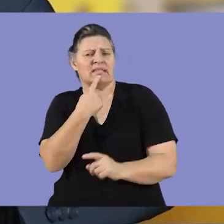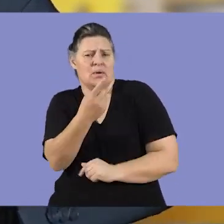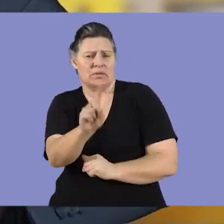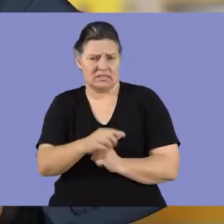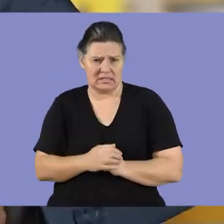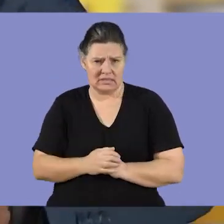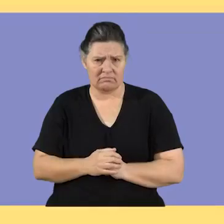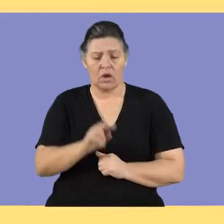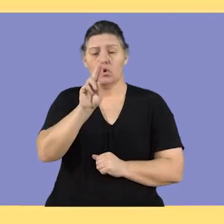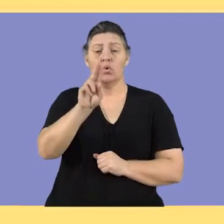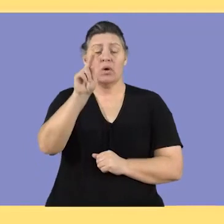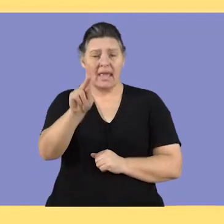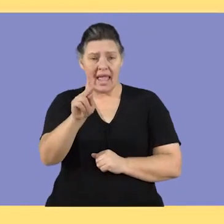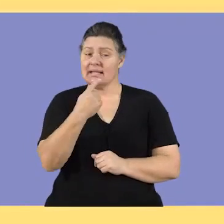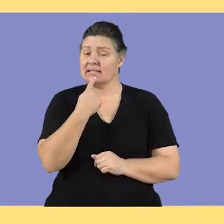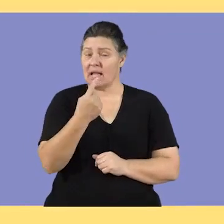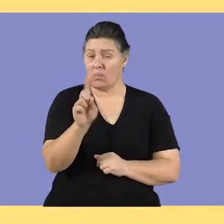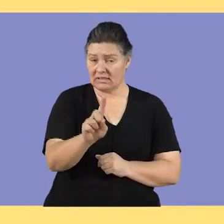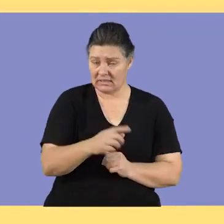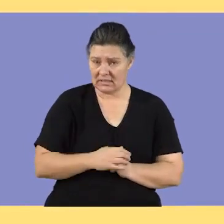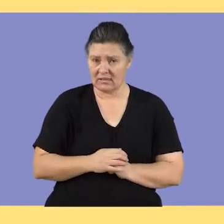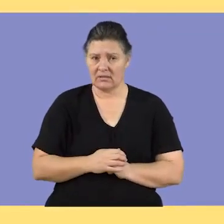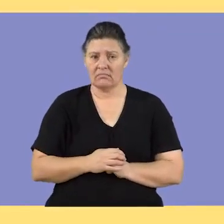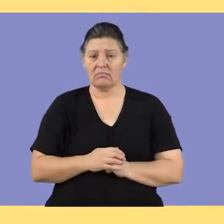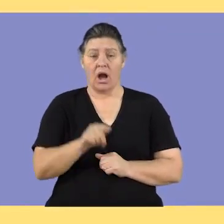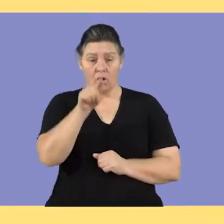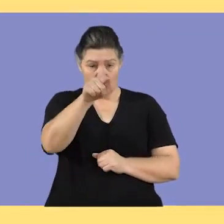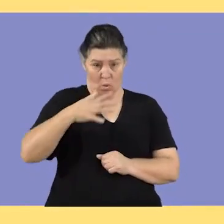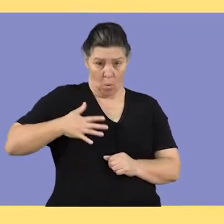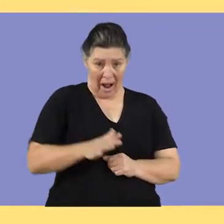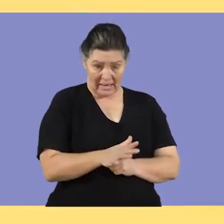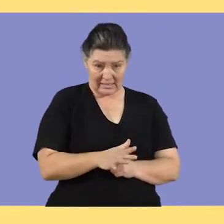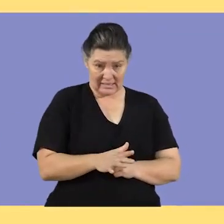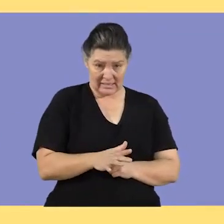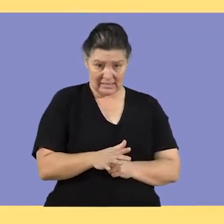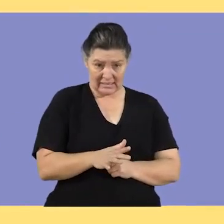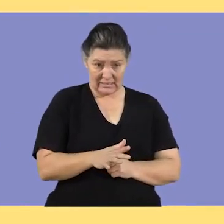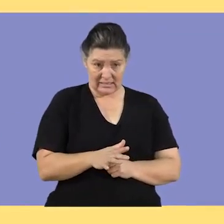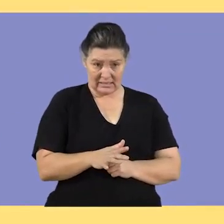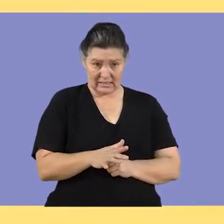method say? The UK method says what you want